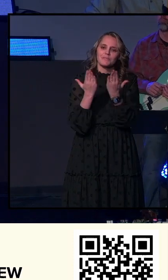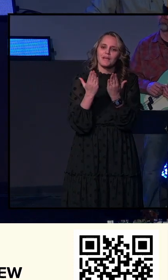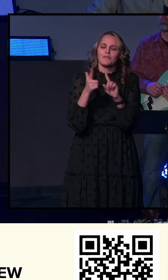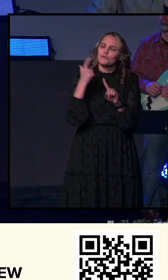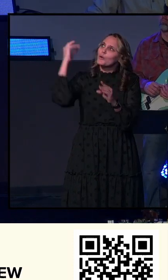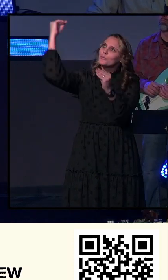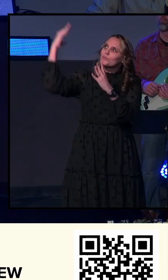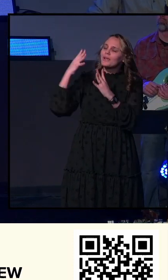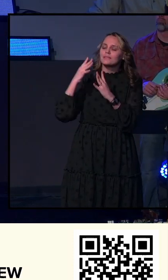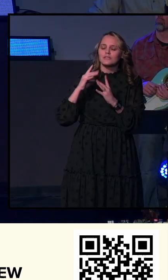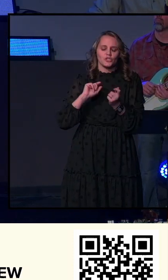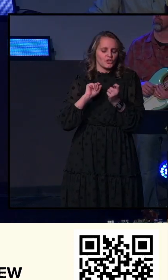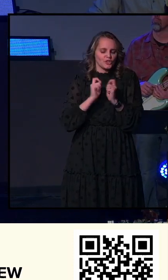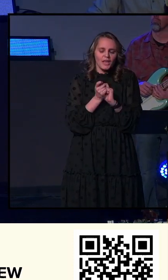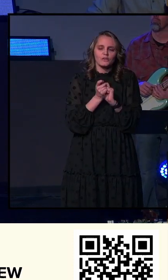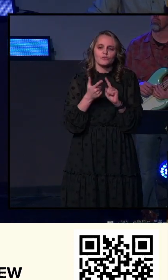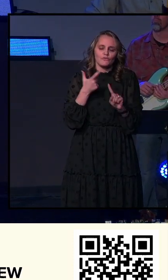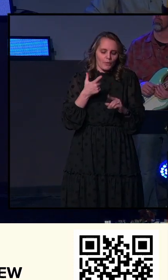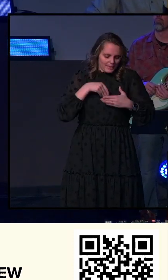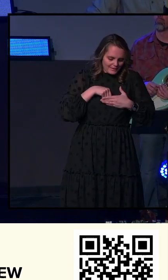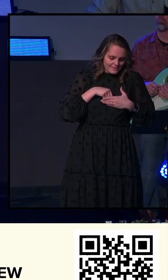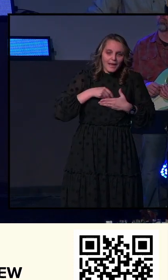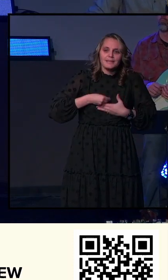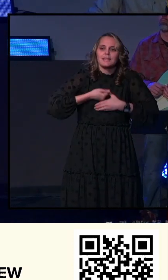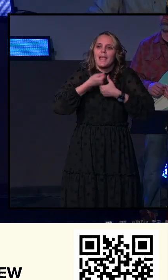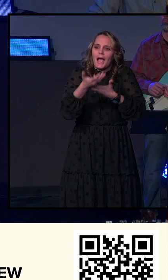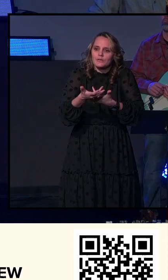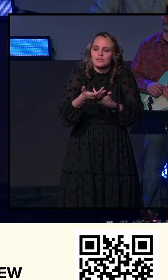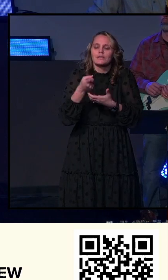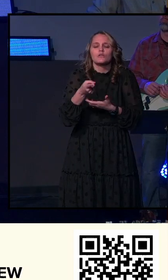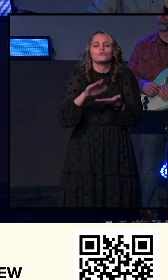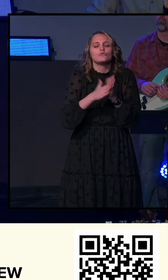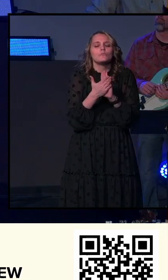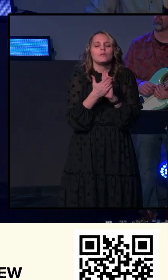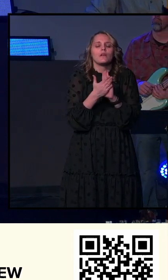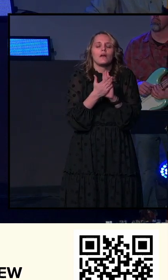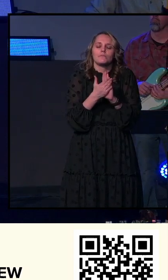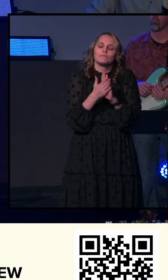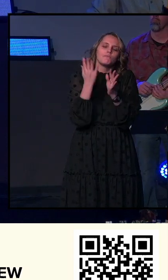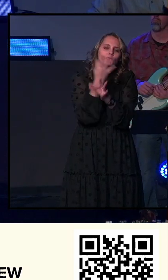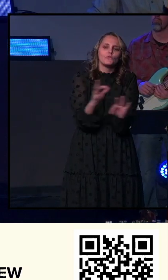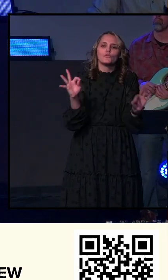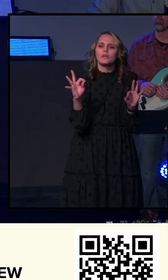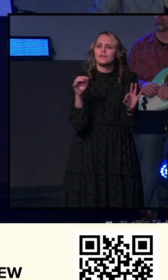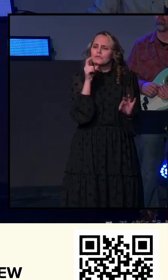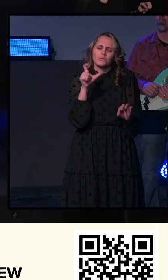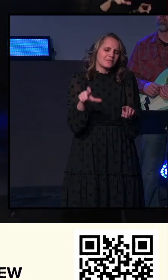you from the inside out. And may you be set free from the need to compare, to